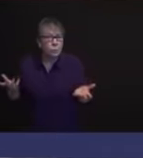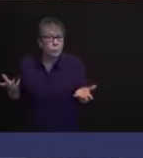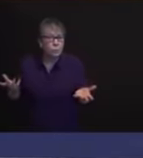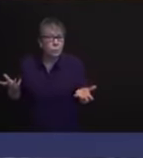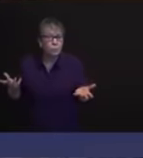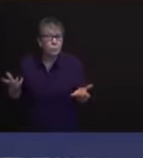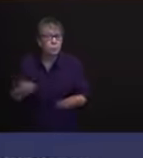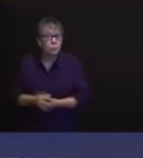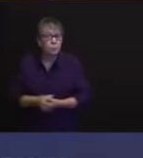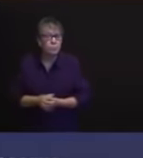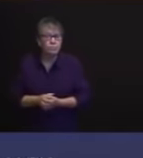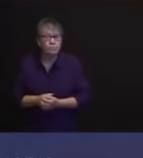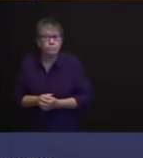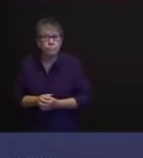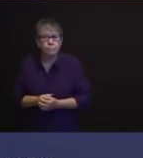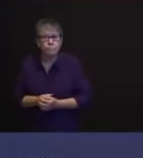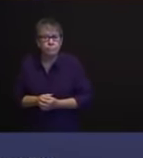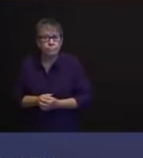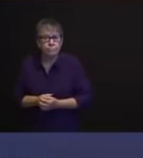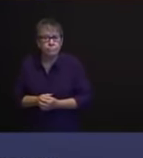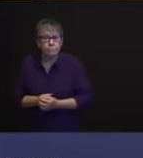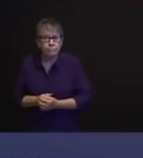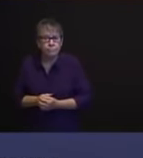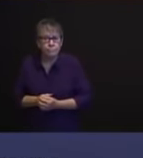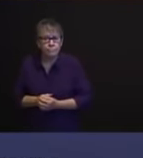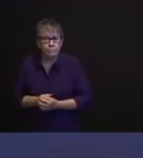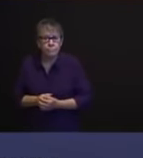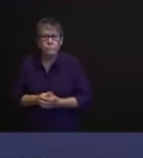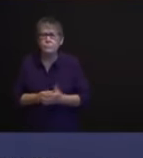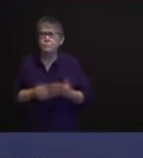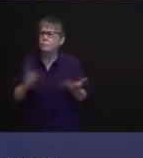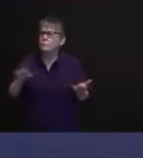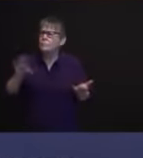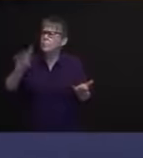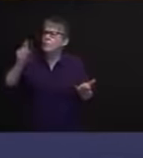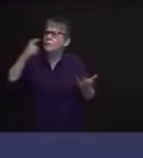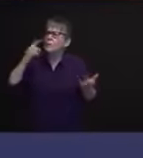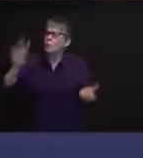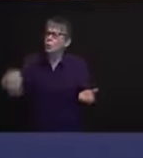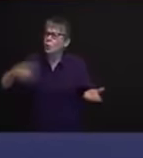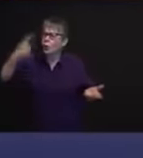Did you address what you think the maximum caseload could be for a contact tracer?